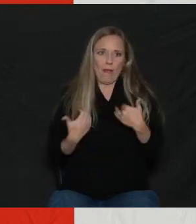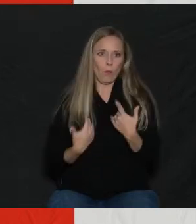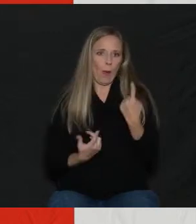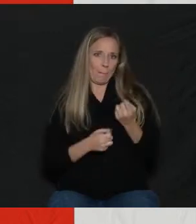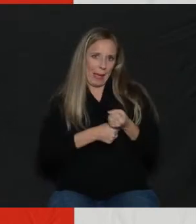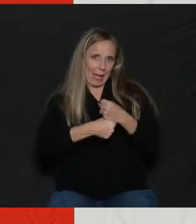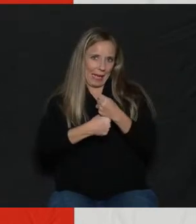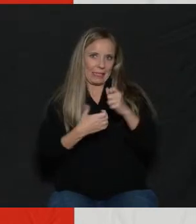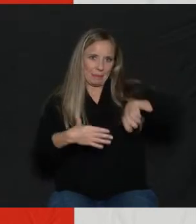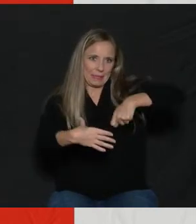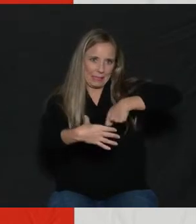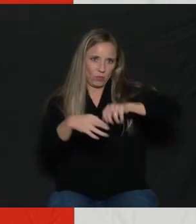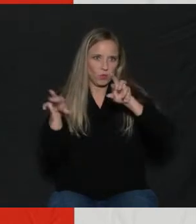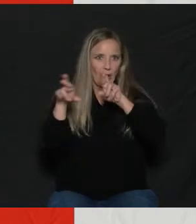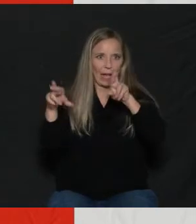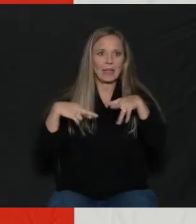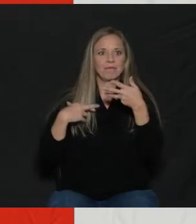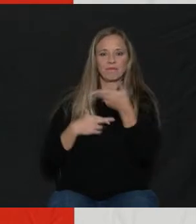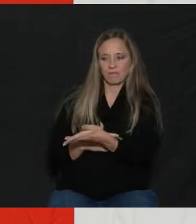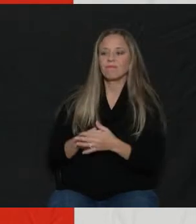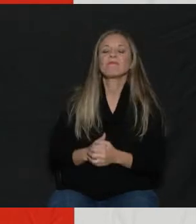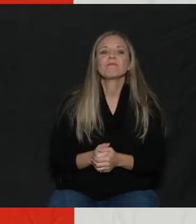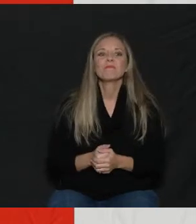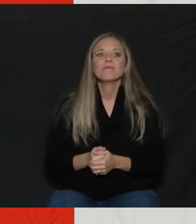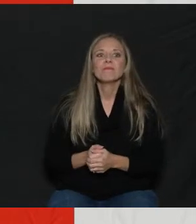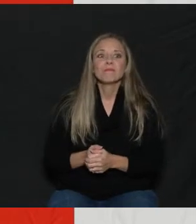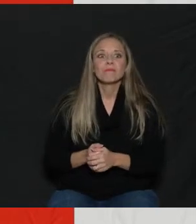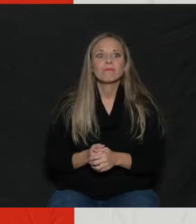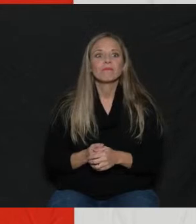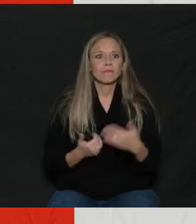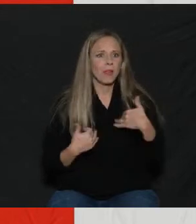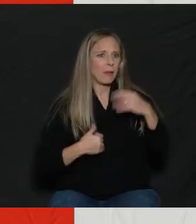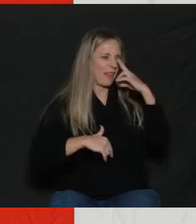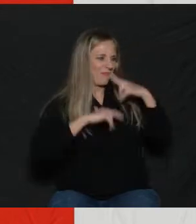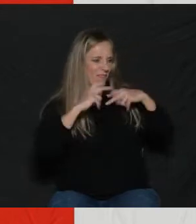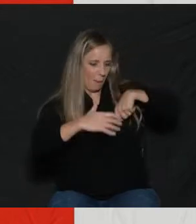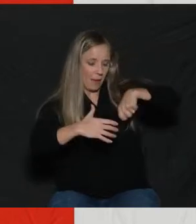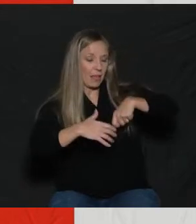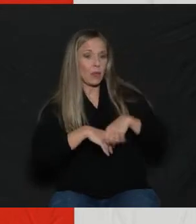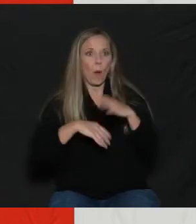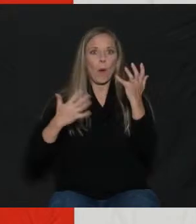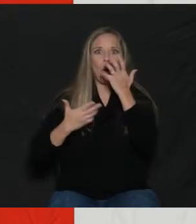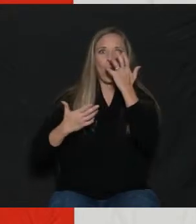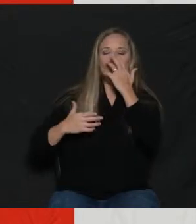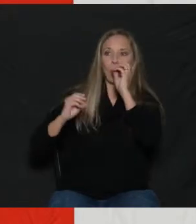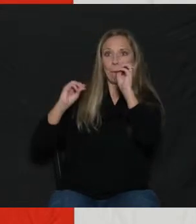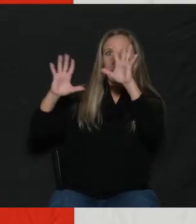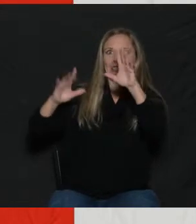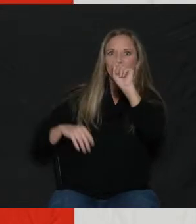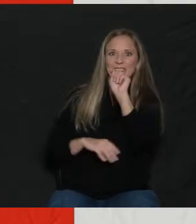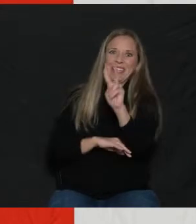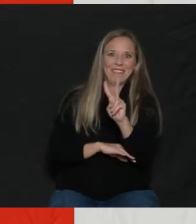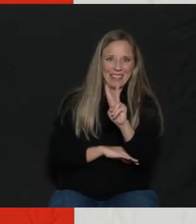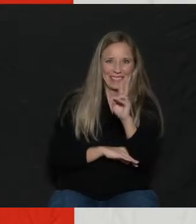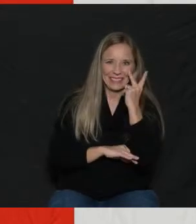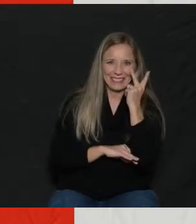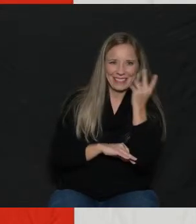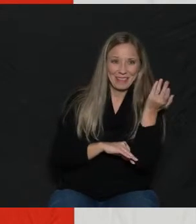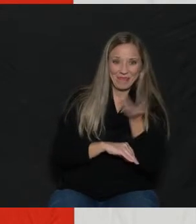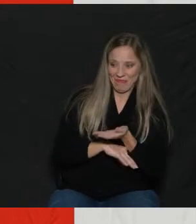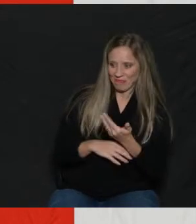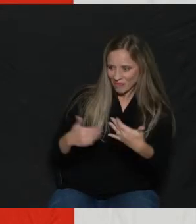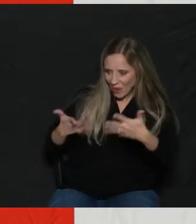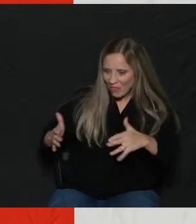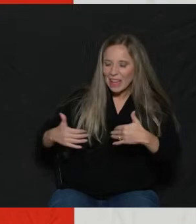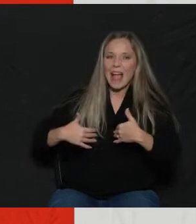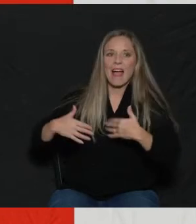fun. Oh, okay. Ooh, okay. And then you bake it. The magic of TV, y'all. Yes. Okay, so we have a lined cookie sheet. We have a